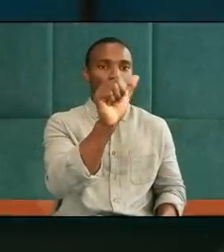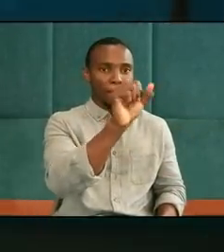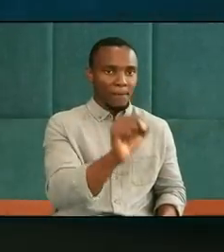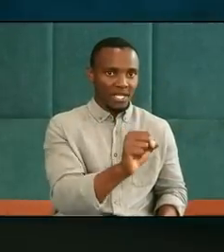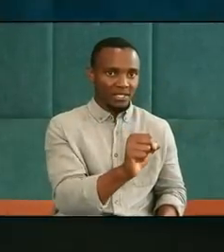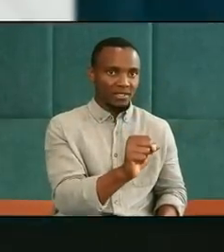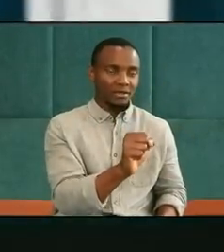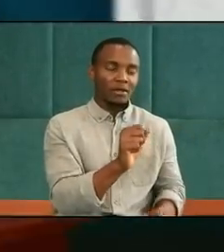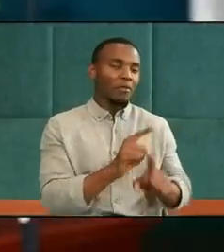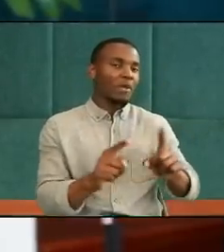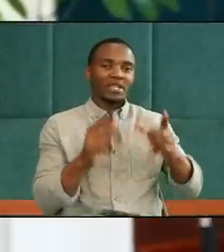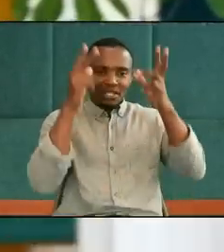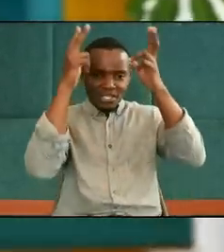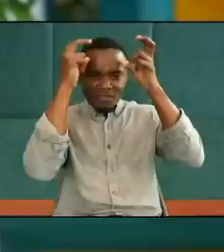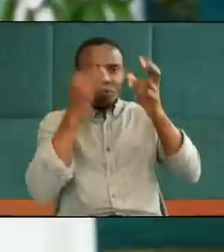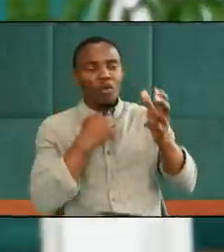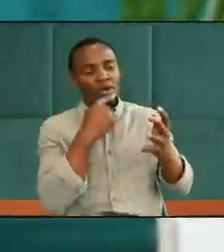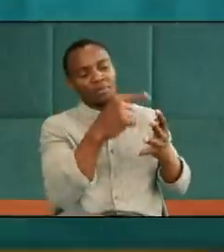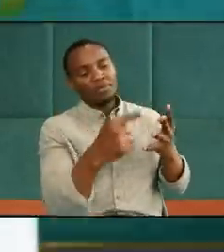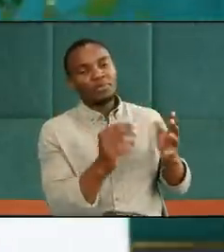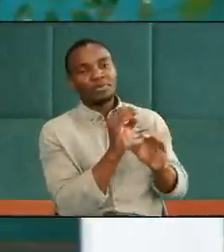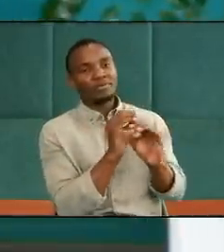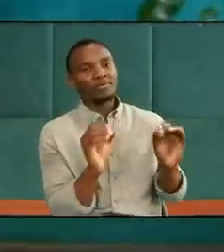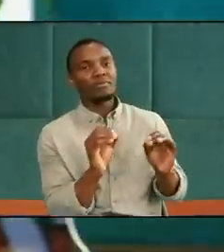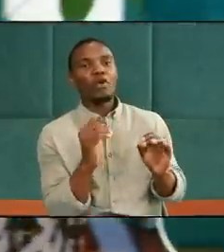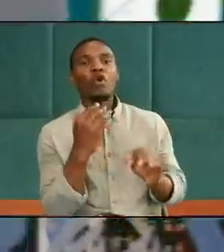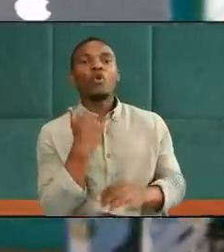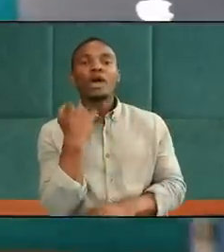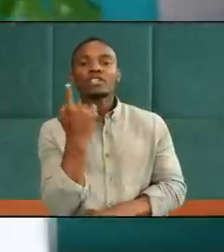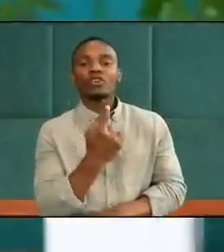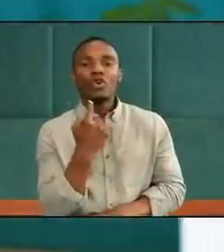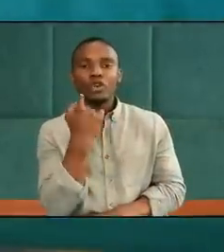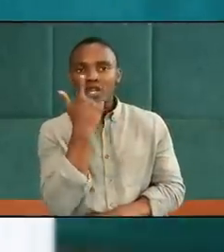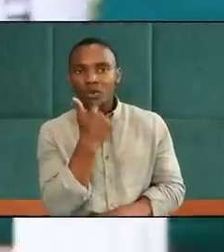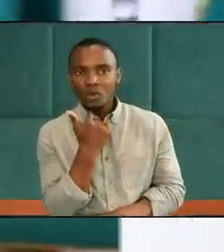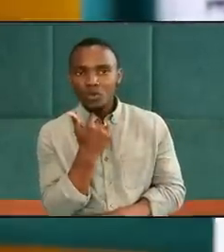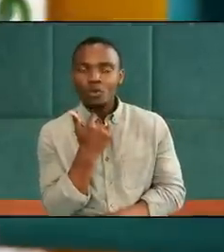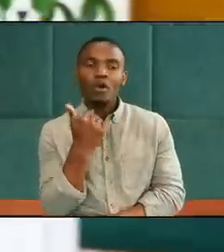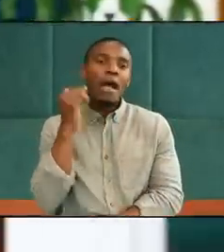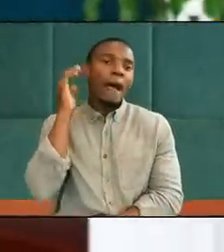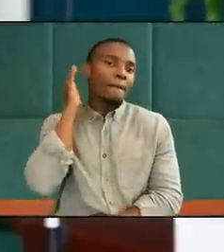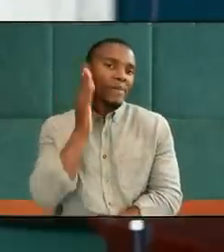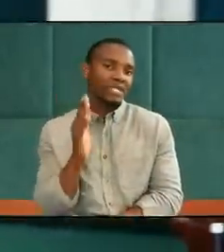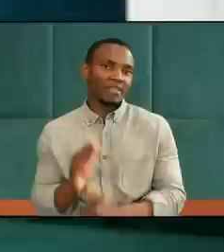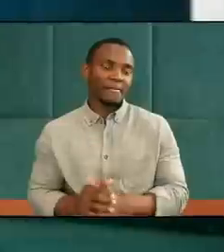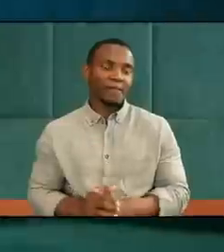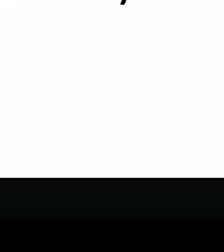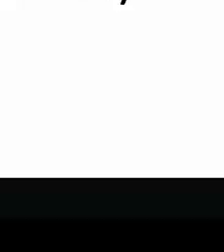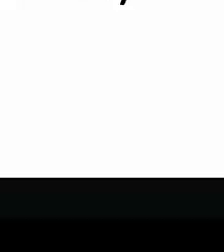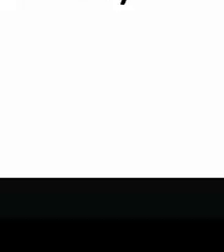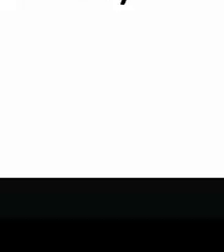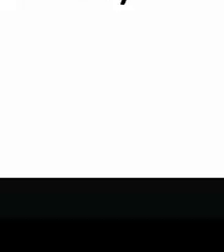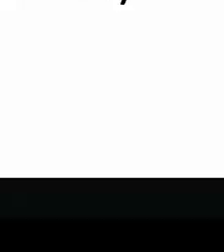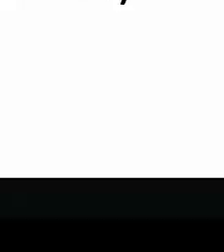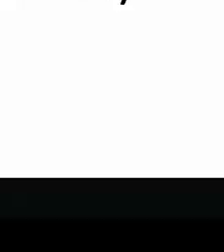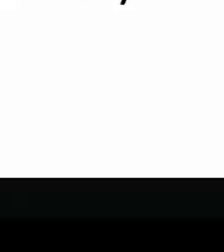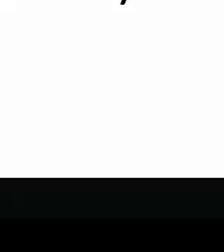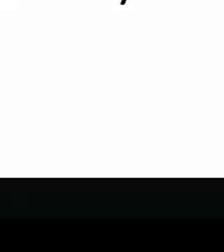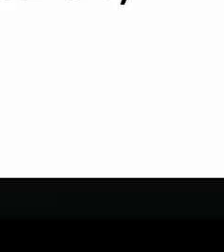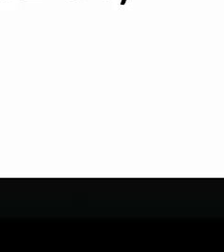We want Peter. So Jesus says, Satan asks for you that he